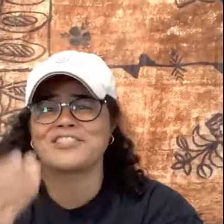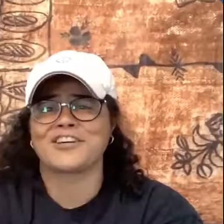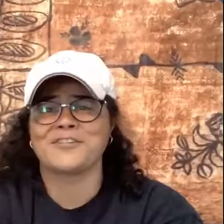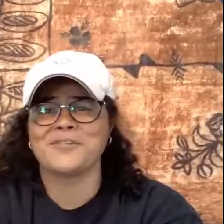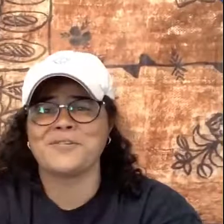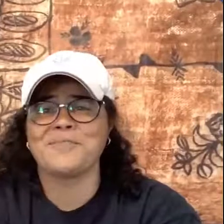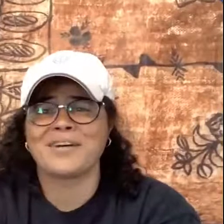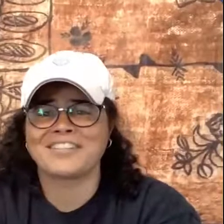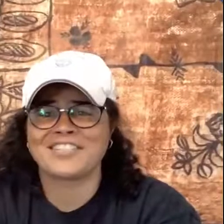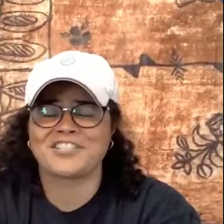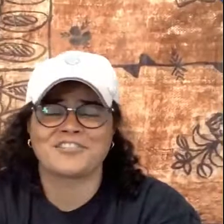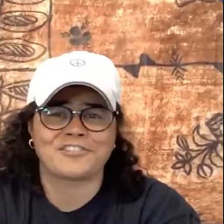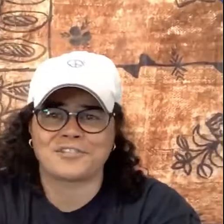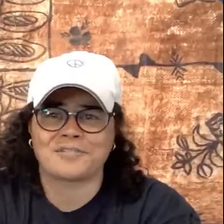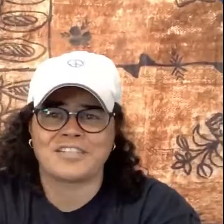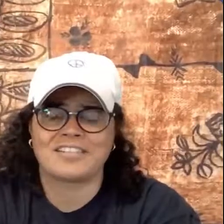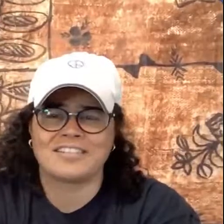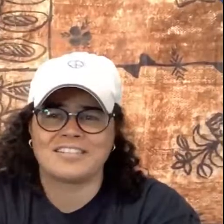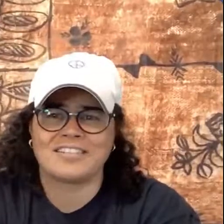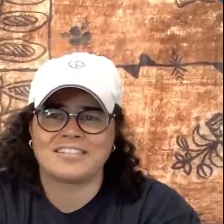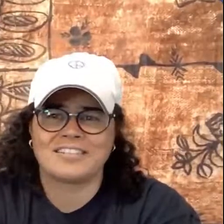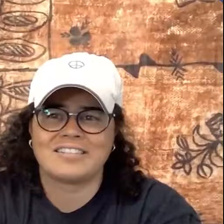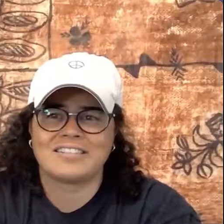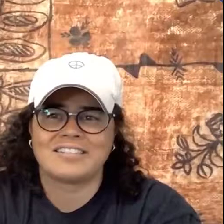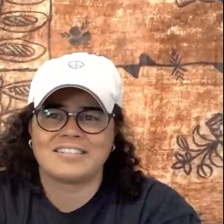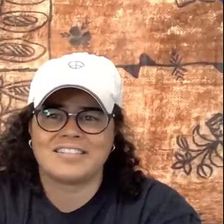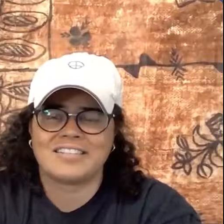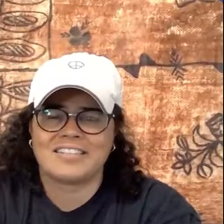Thank you so much, Joshua.